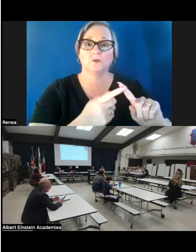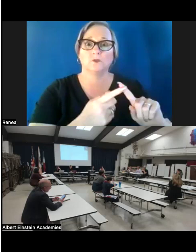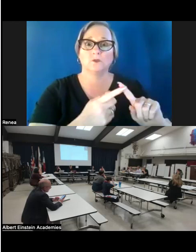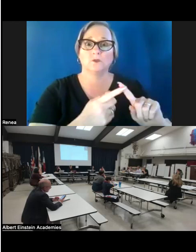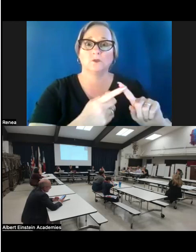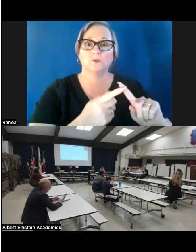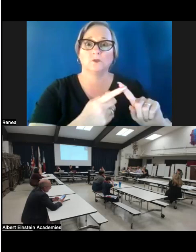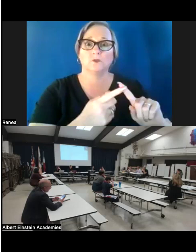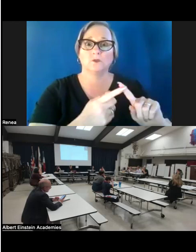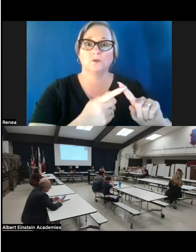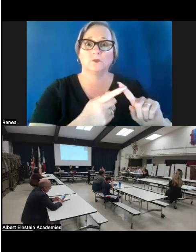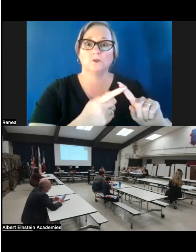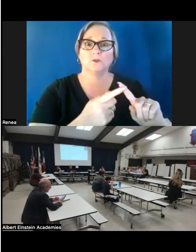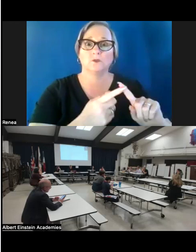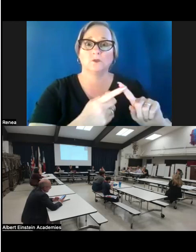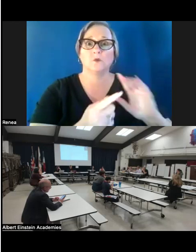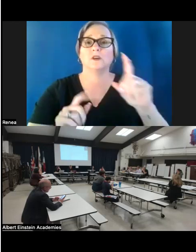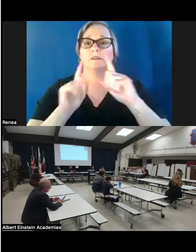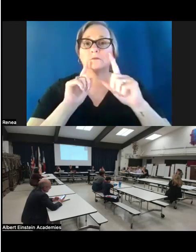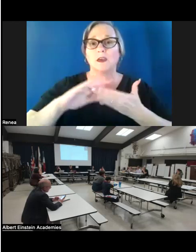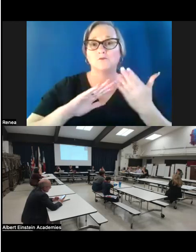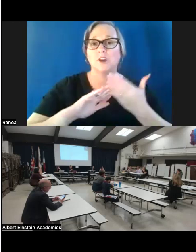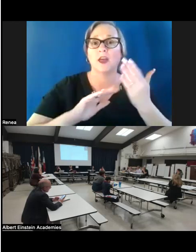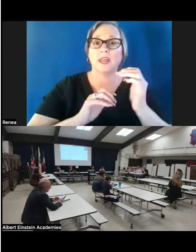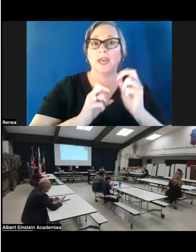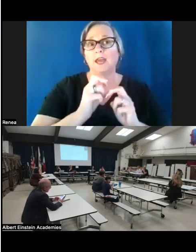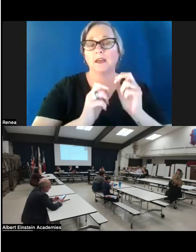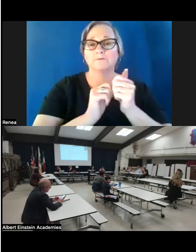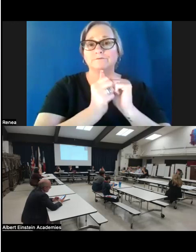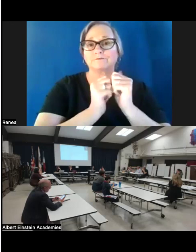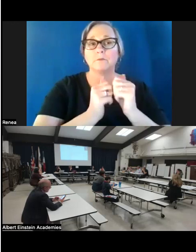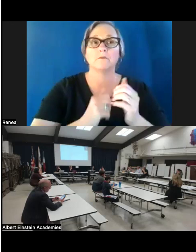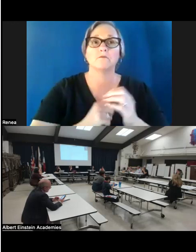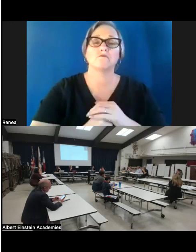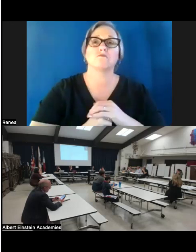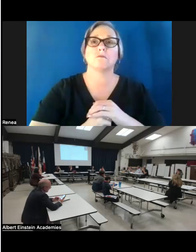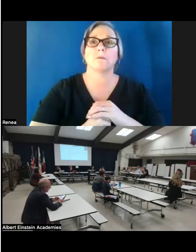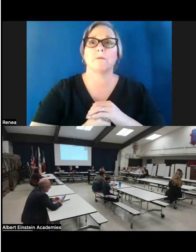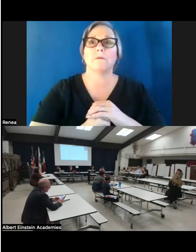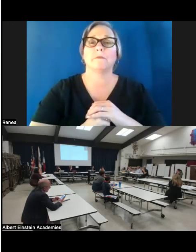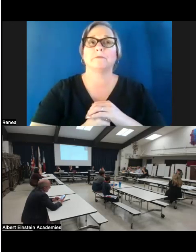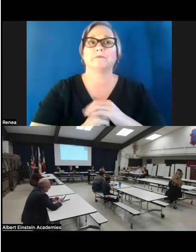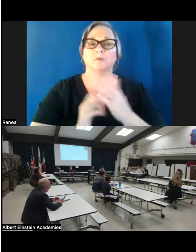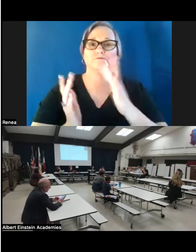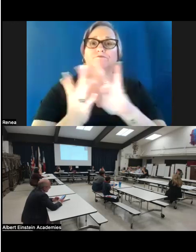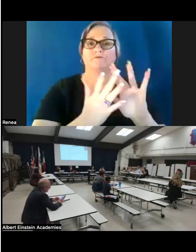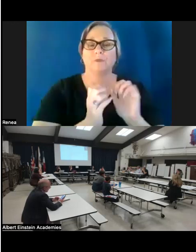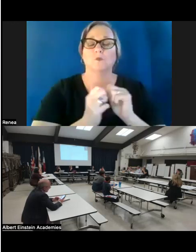running for the teacher position. Mostly, parallel back to the student people, back to the department.